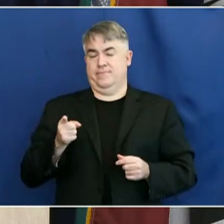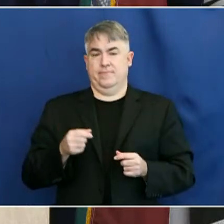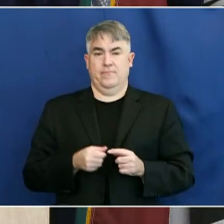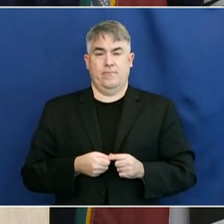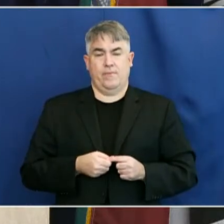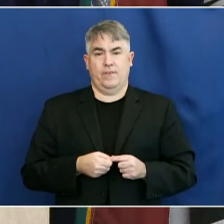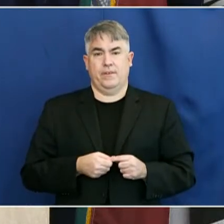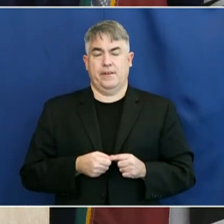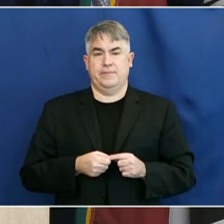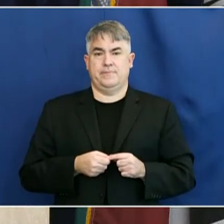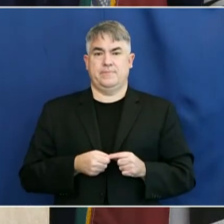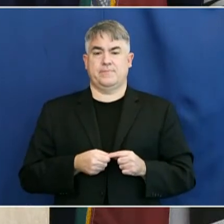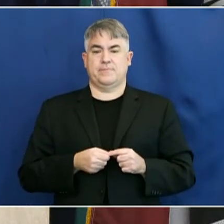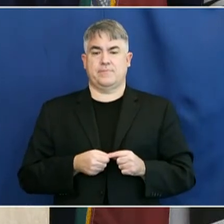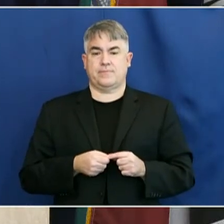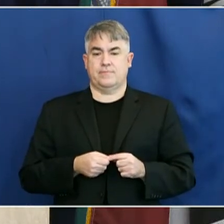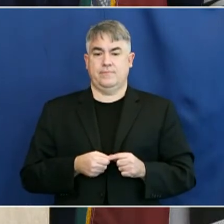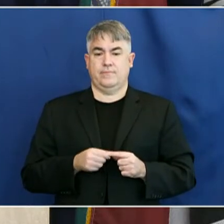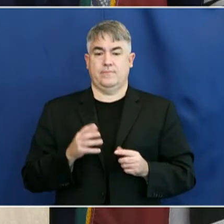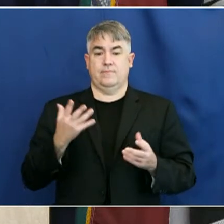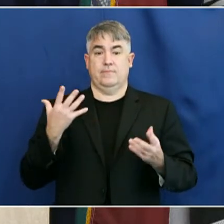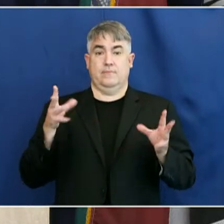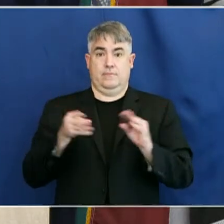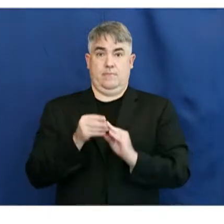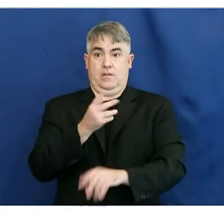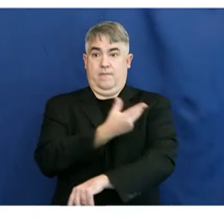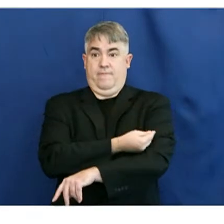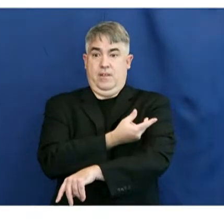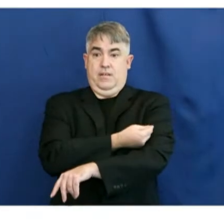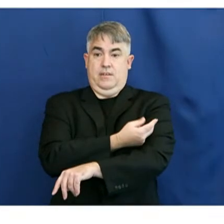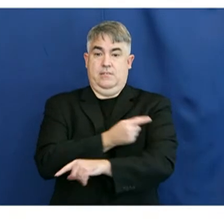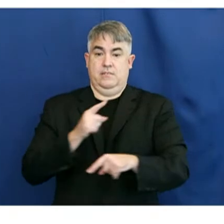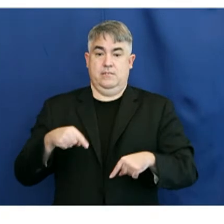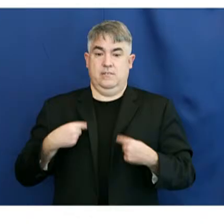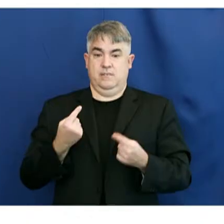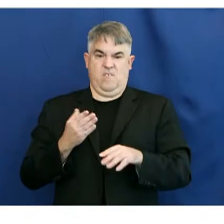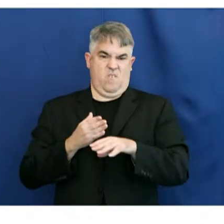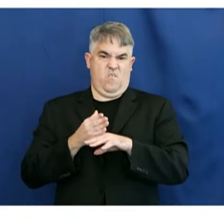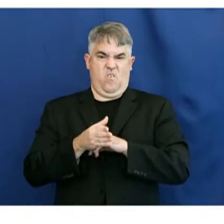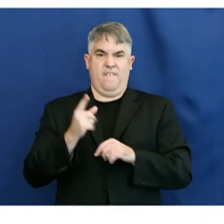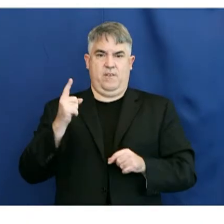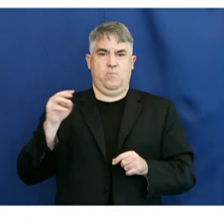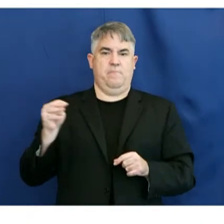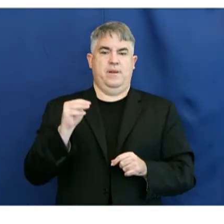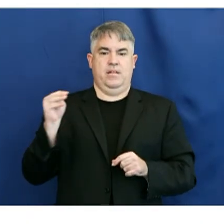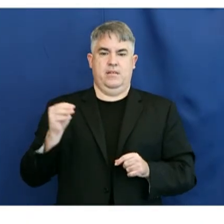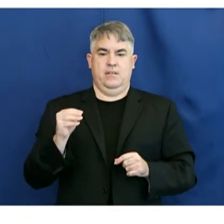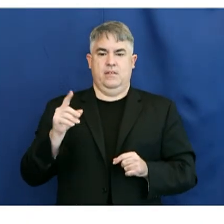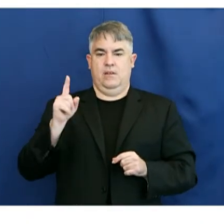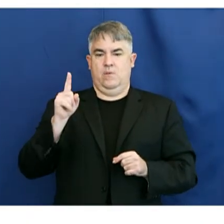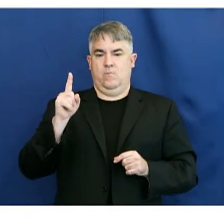First, you will see here, again, total doses administered. We crossed the 1 million mark. We're at